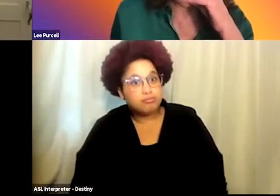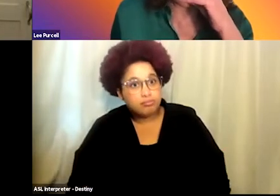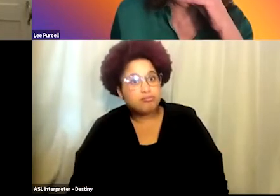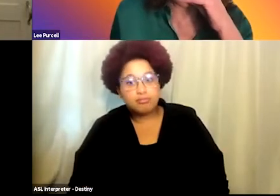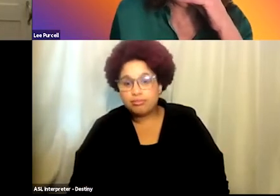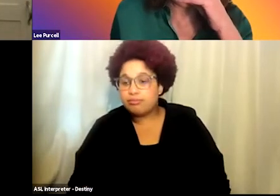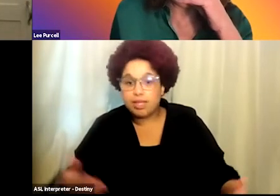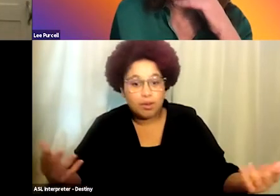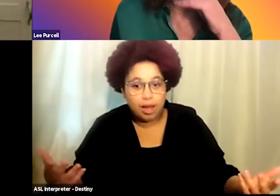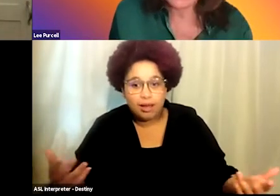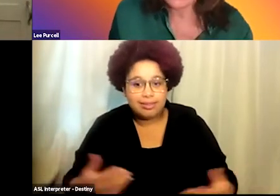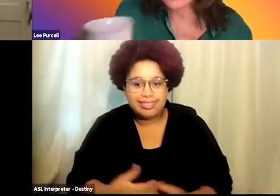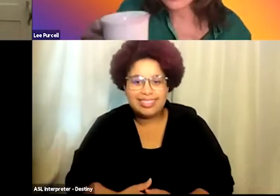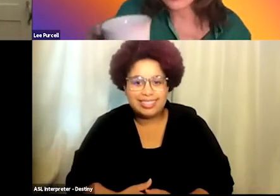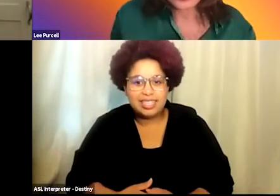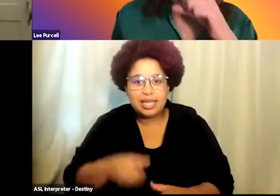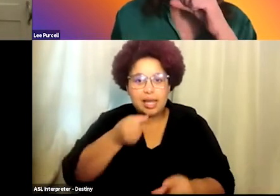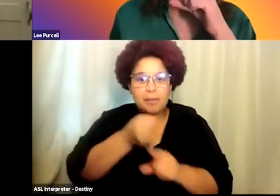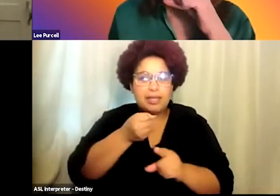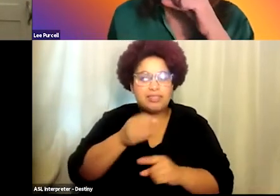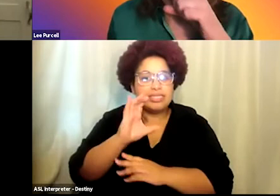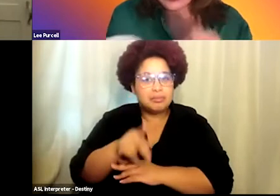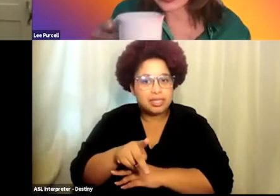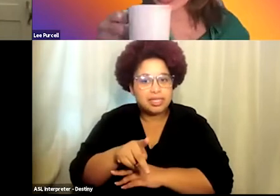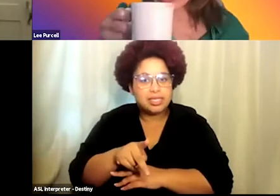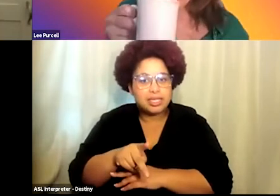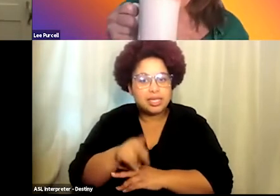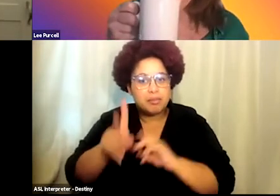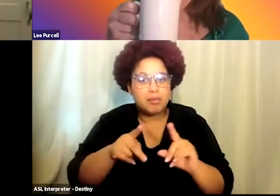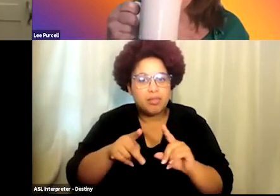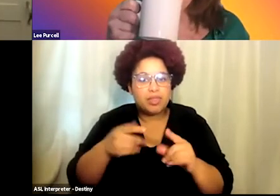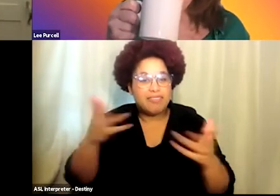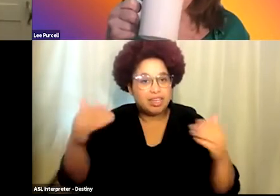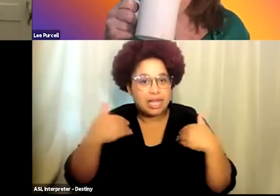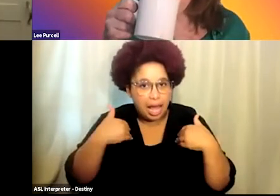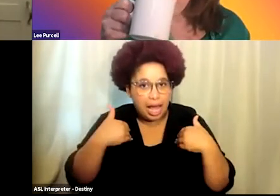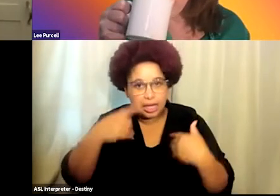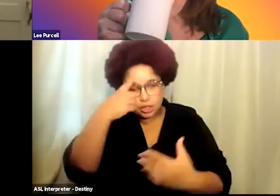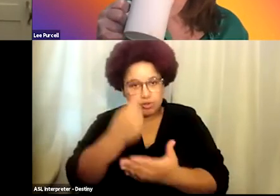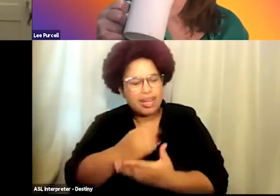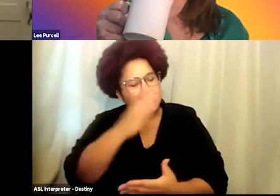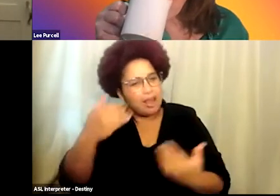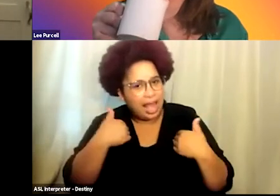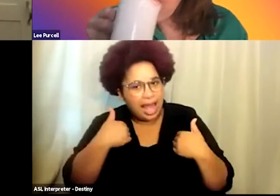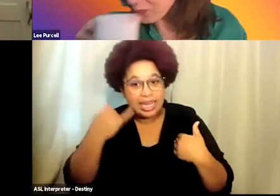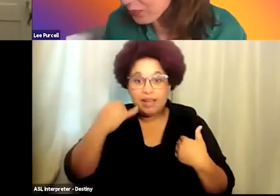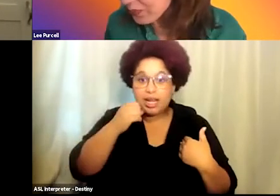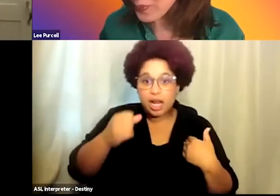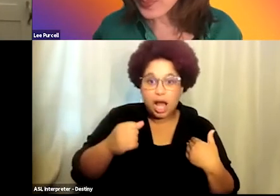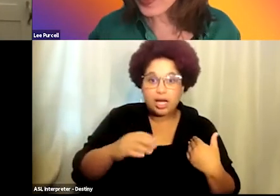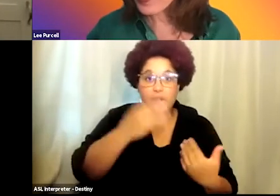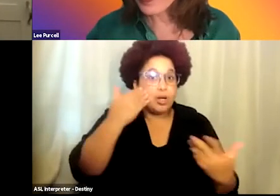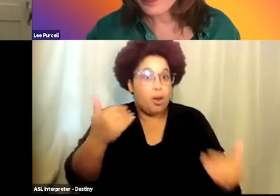I mean, the effects of cerebral palsy, people think I've had a stroke, but I never did. And even if I did, I wouldn't know